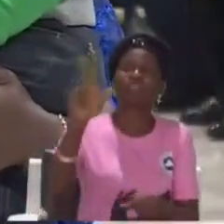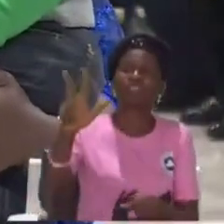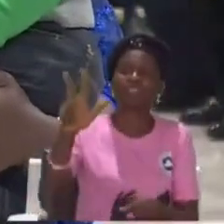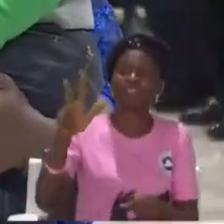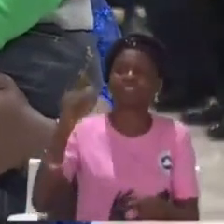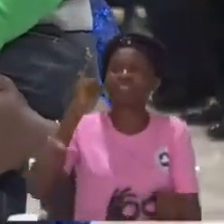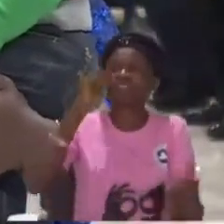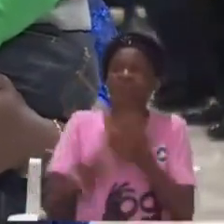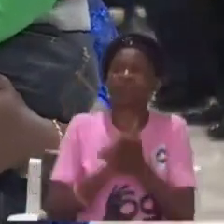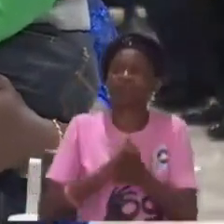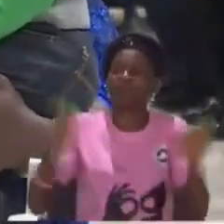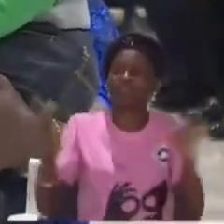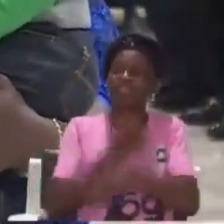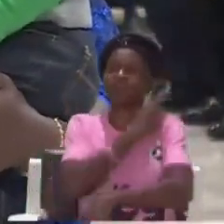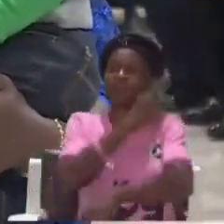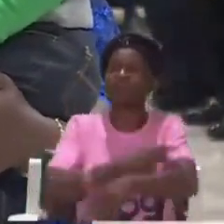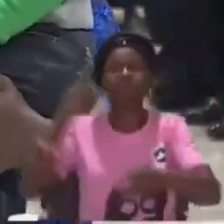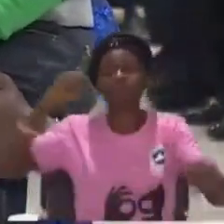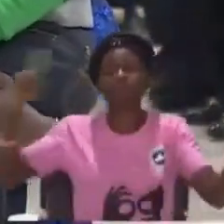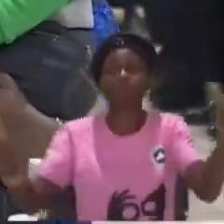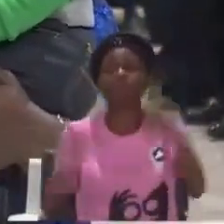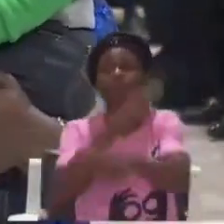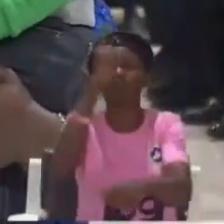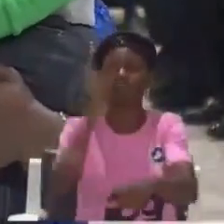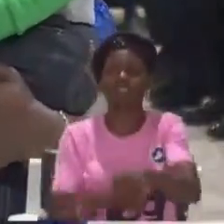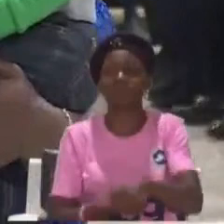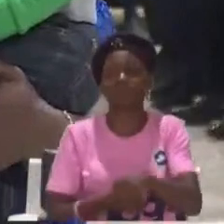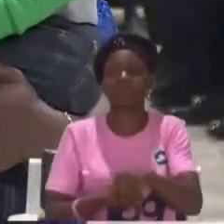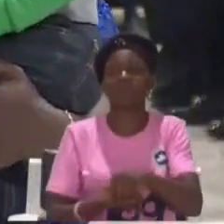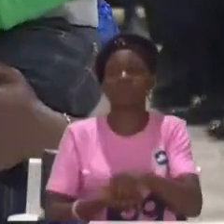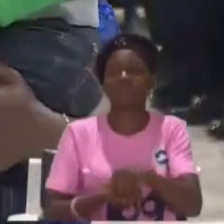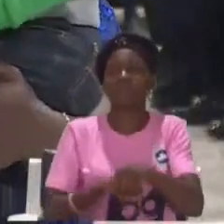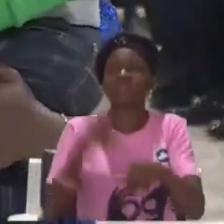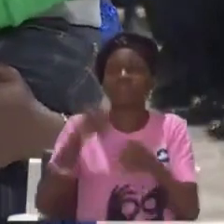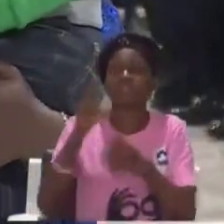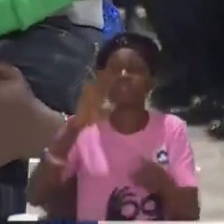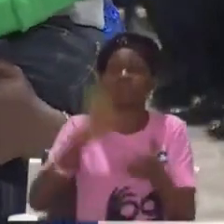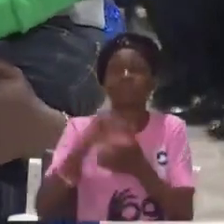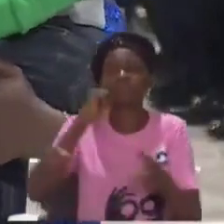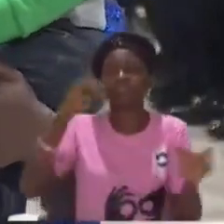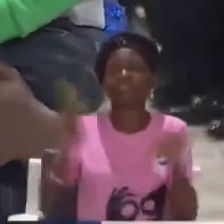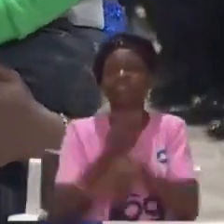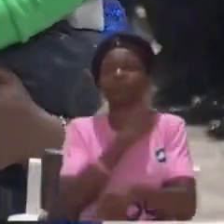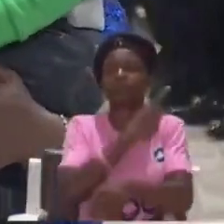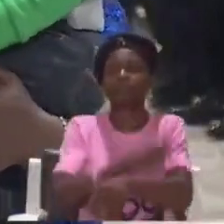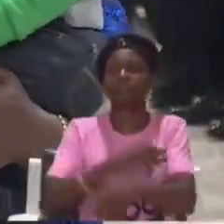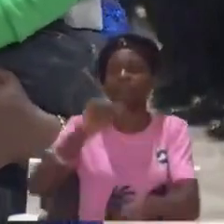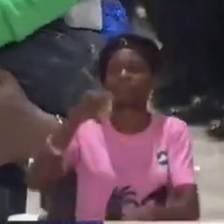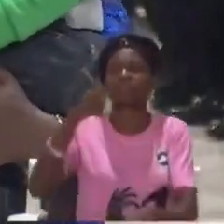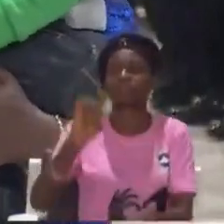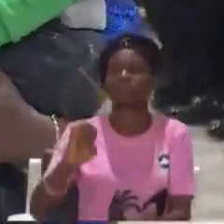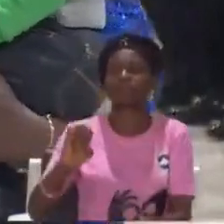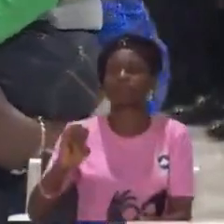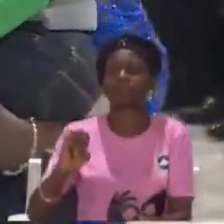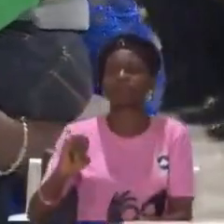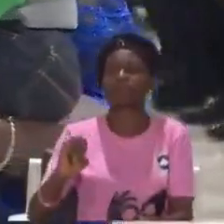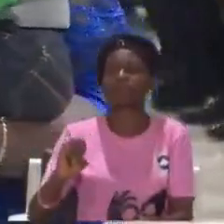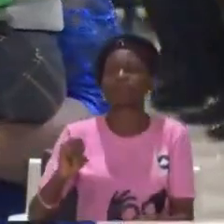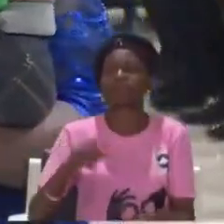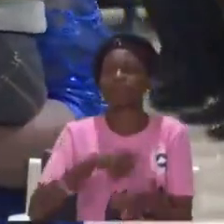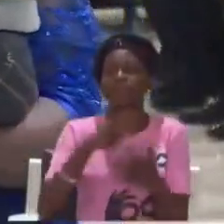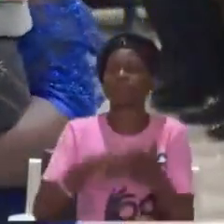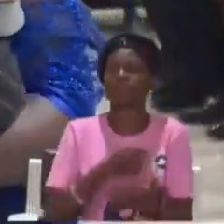my wife conceived for the first time in the history in our marriage. She conceived in June, and this wonderful